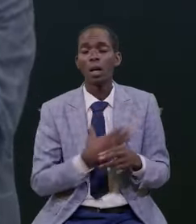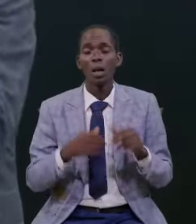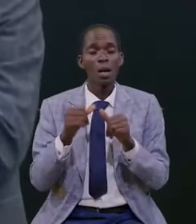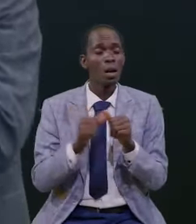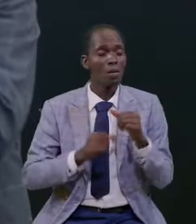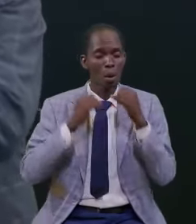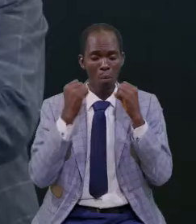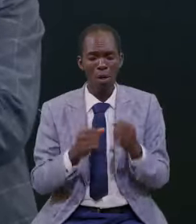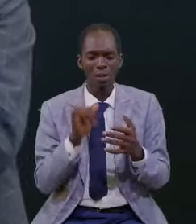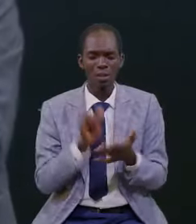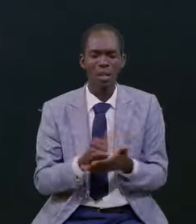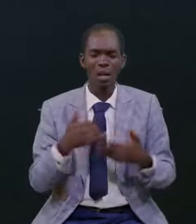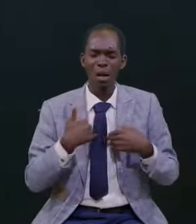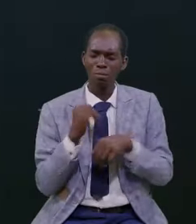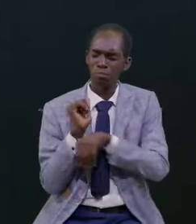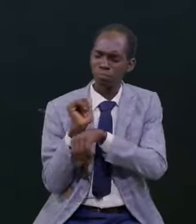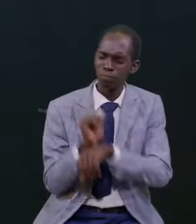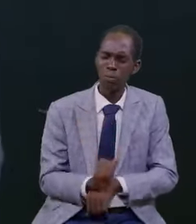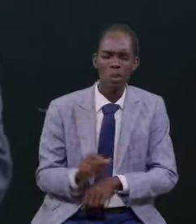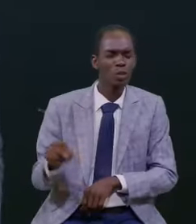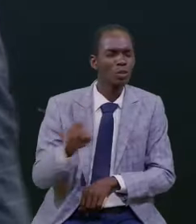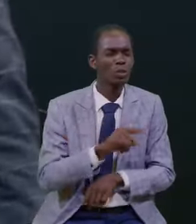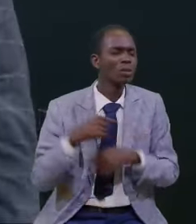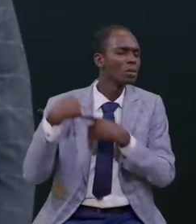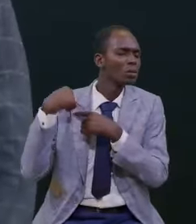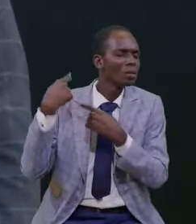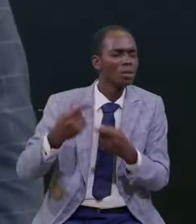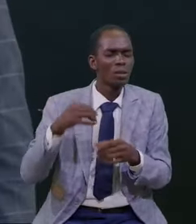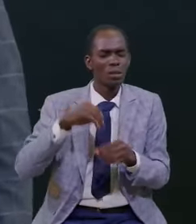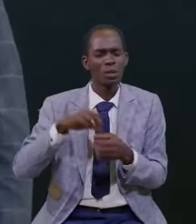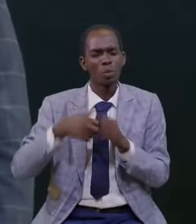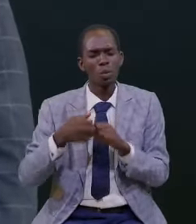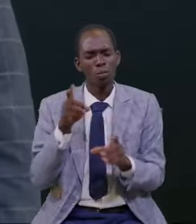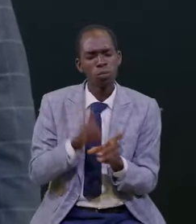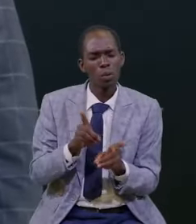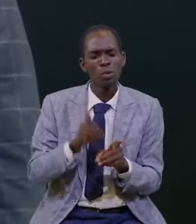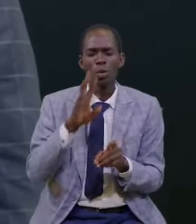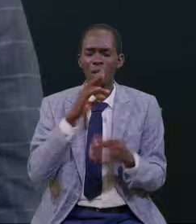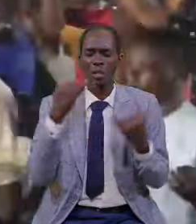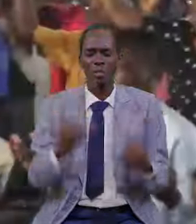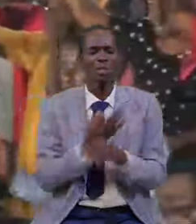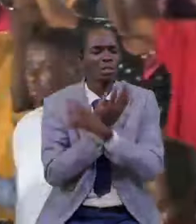you down in impotence, you are delivered in Jesus' name.